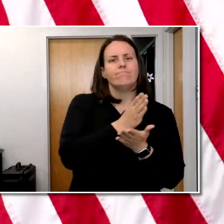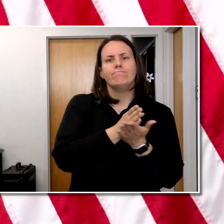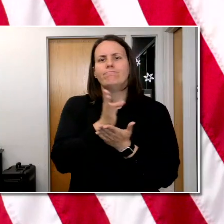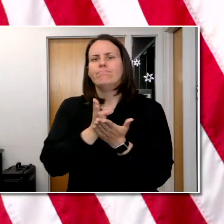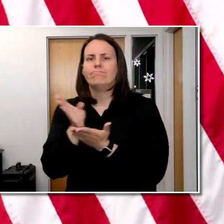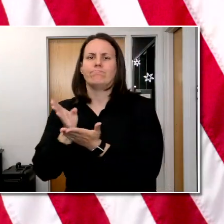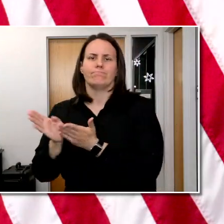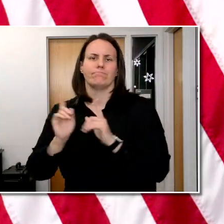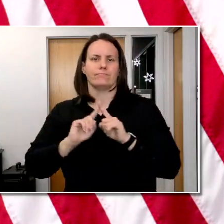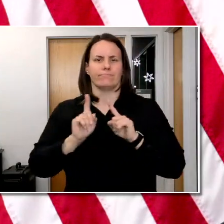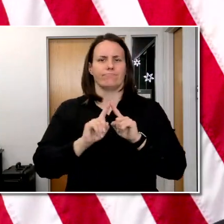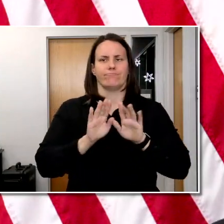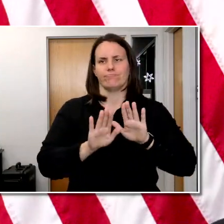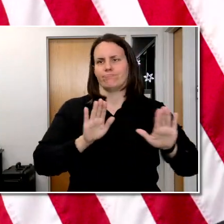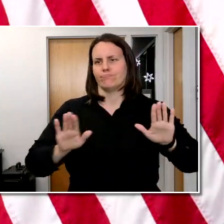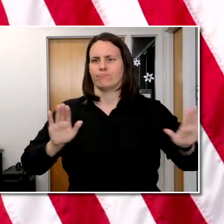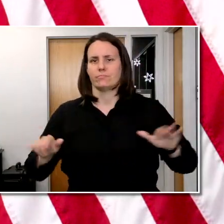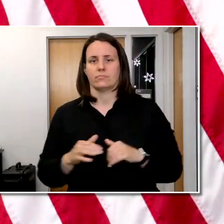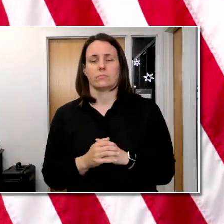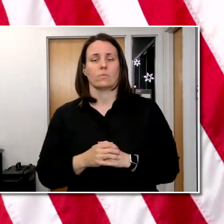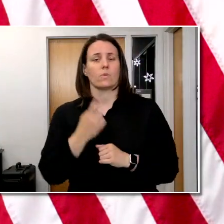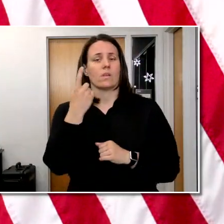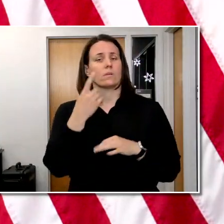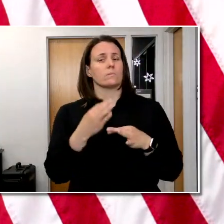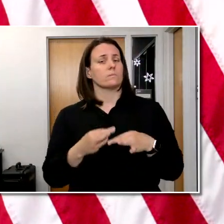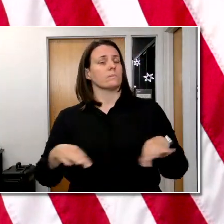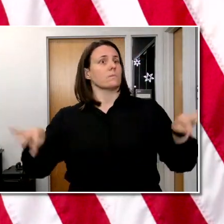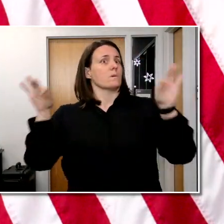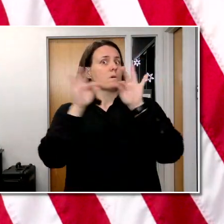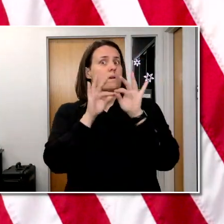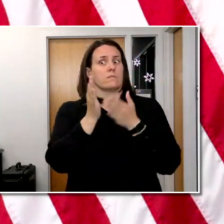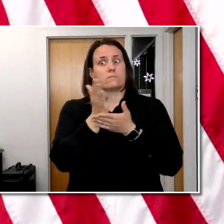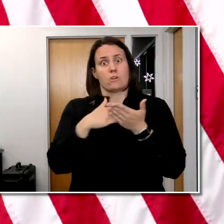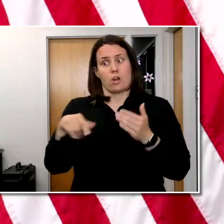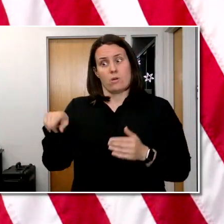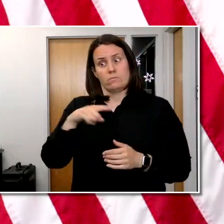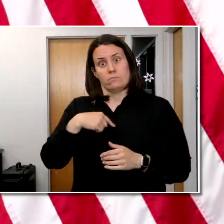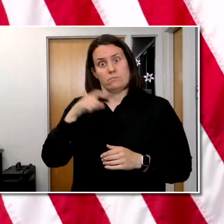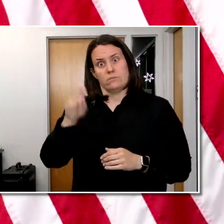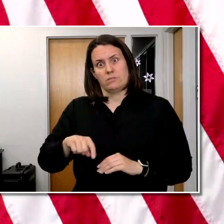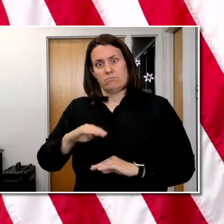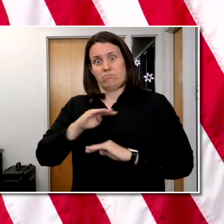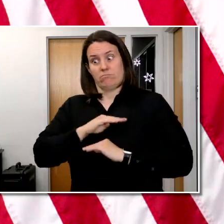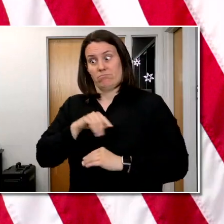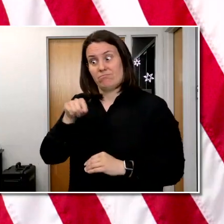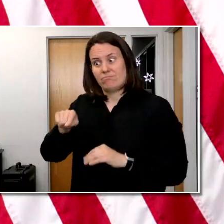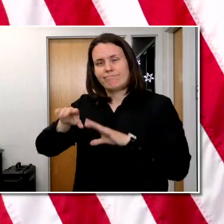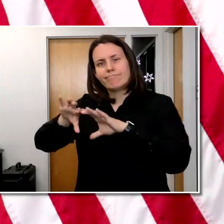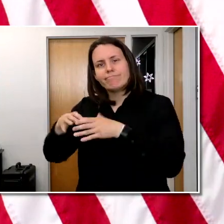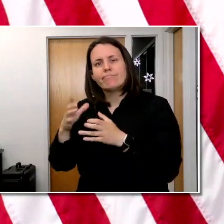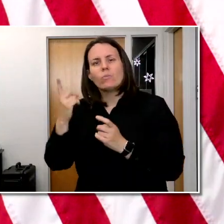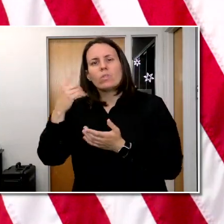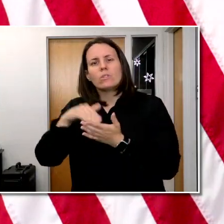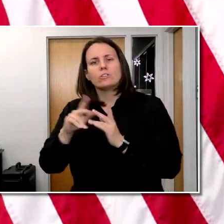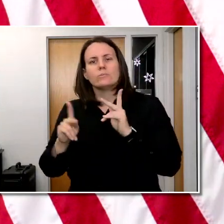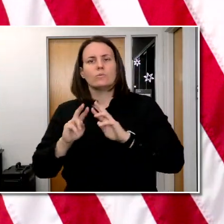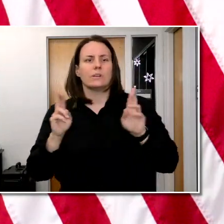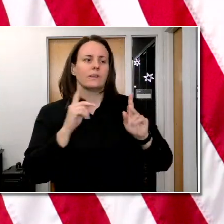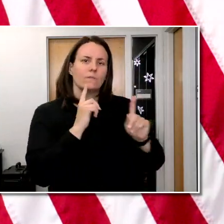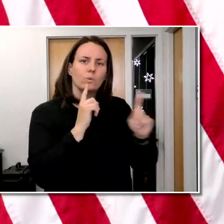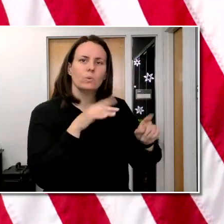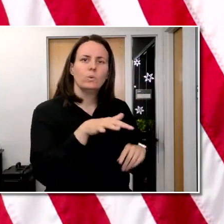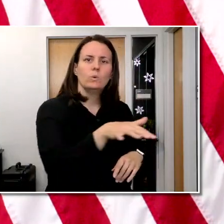is contact tracing, an important follow-up to the testing the General just mentioned. Contact tracing is conducted by local